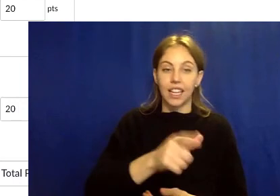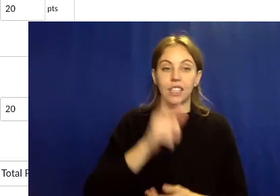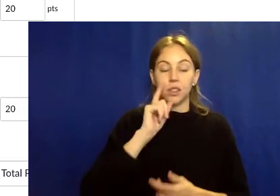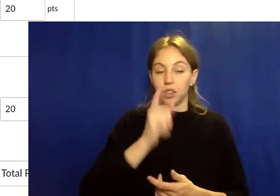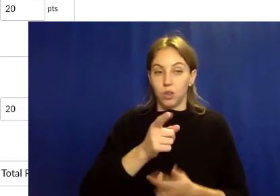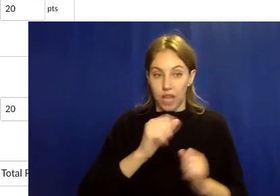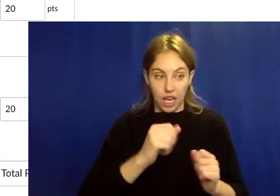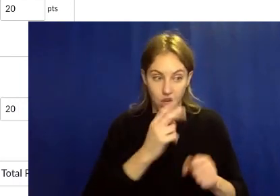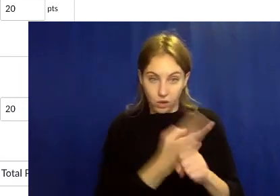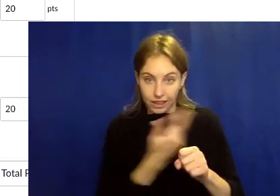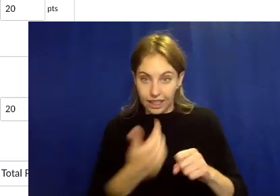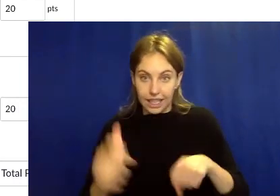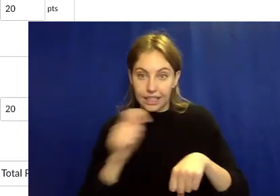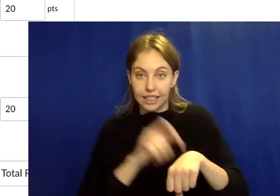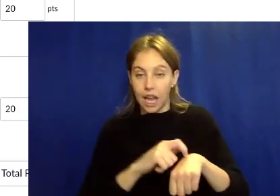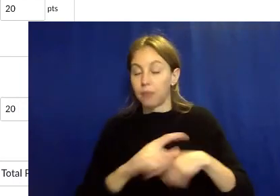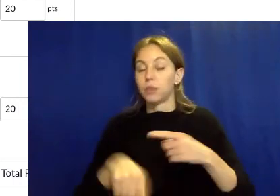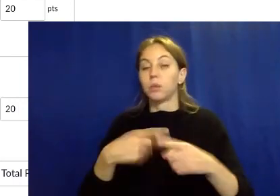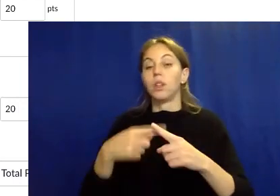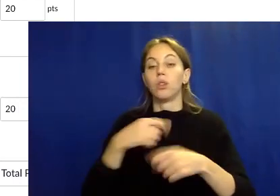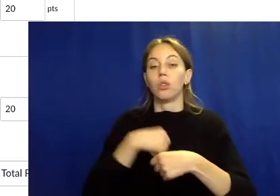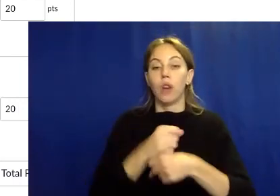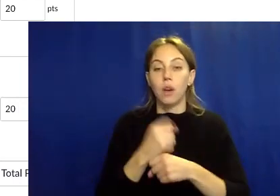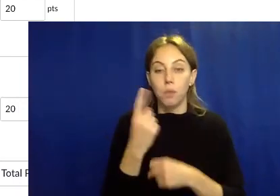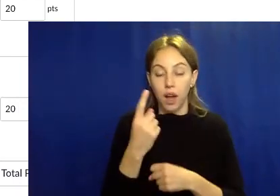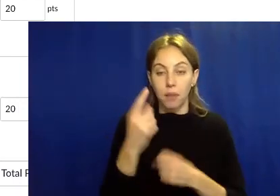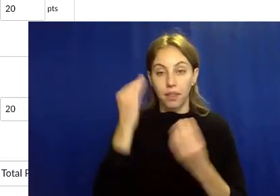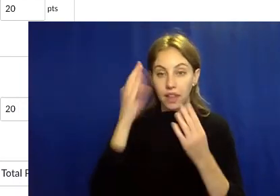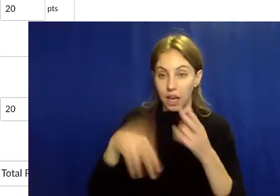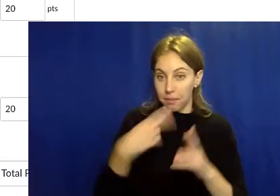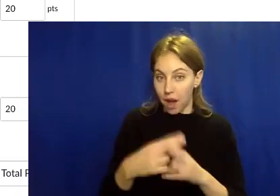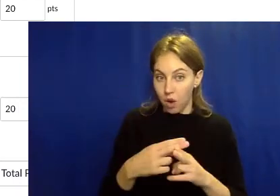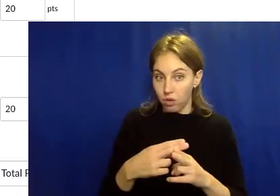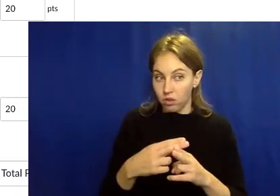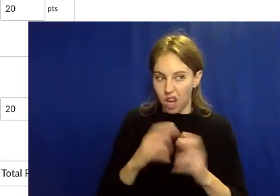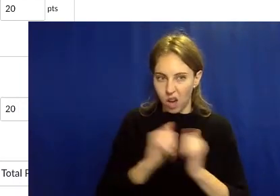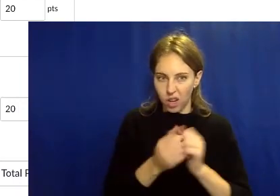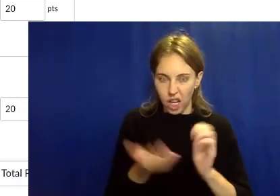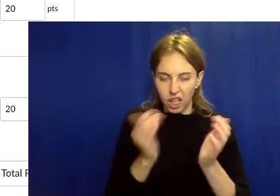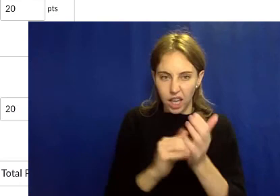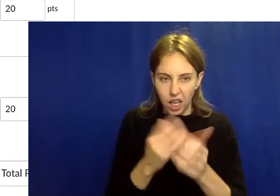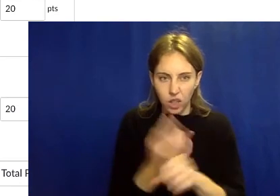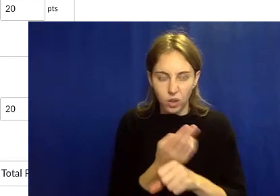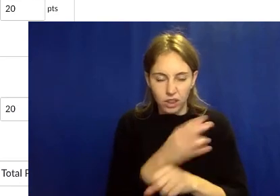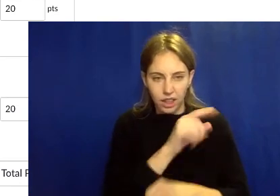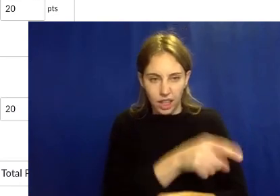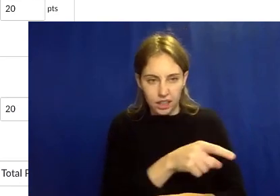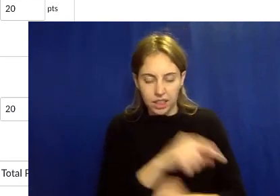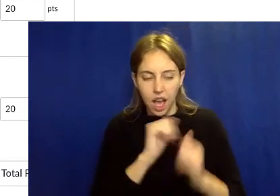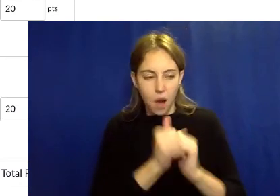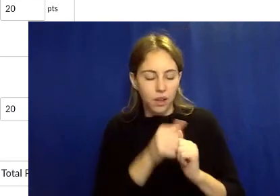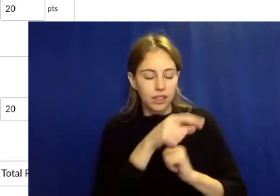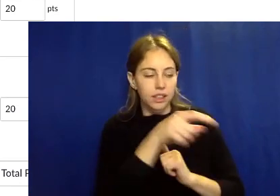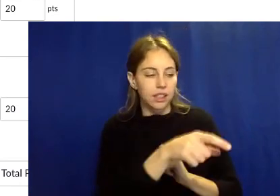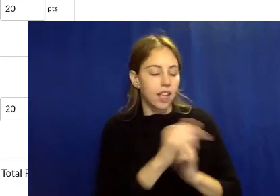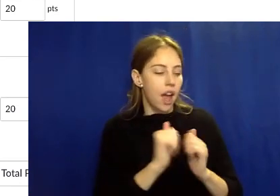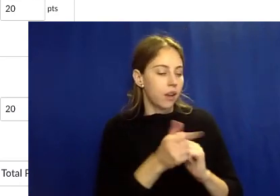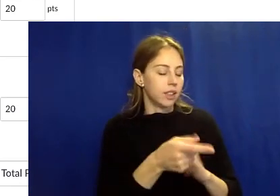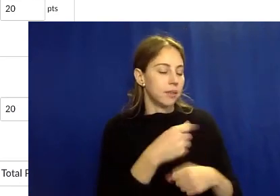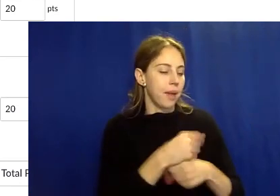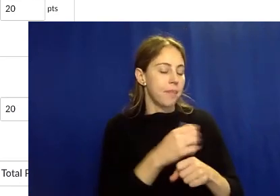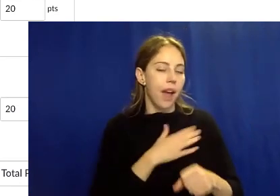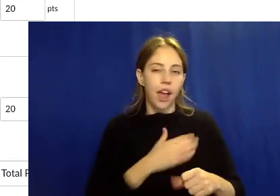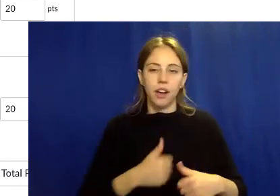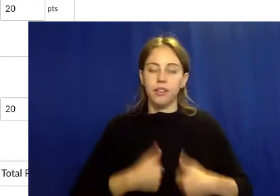you. And so when you create one, think about reusability. Think about how I can make my life easier in the